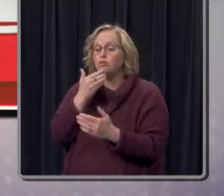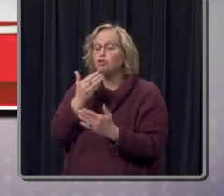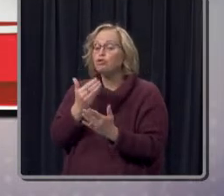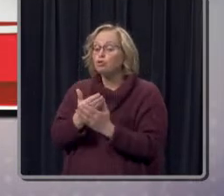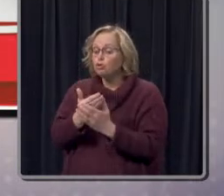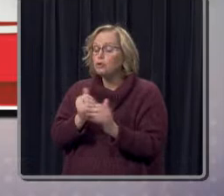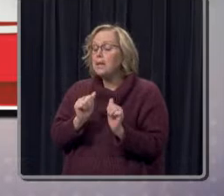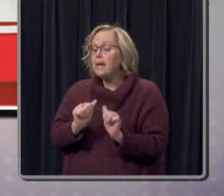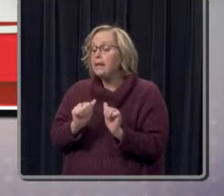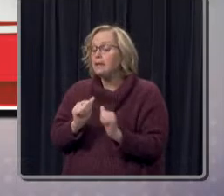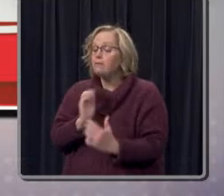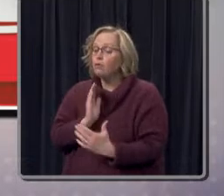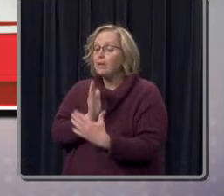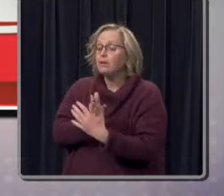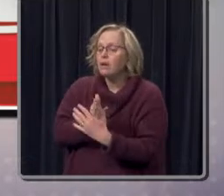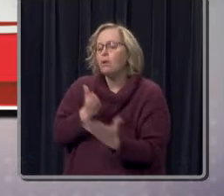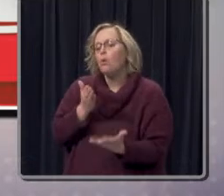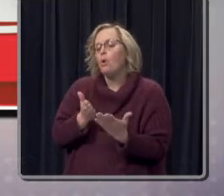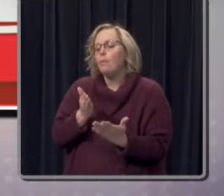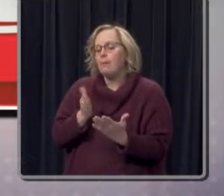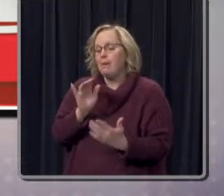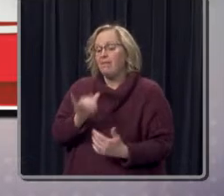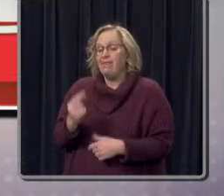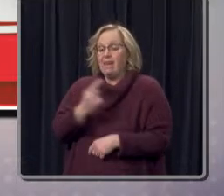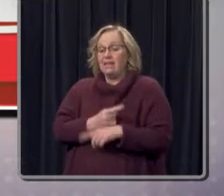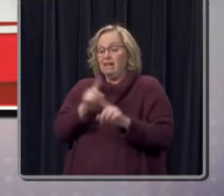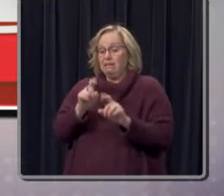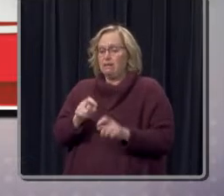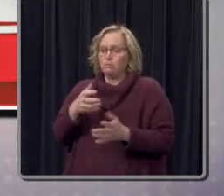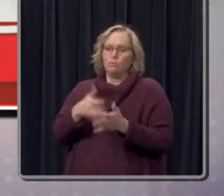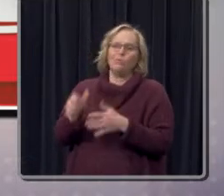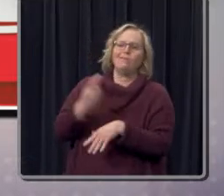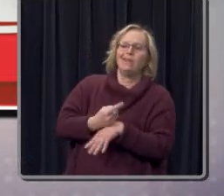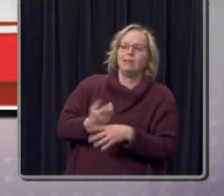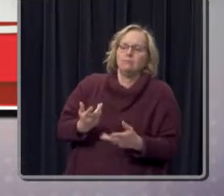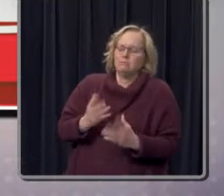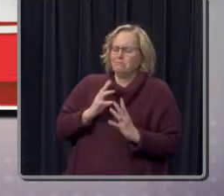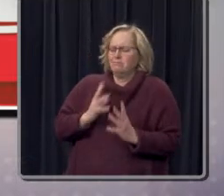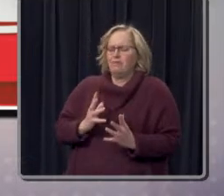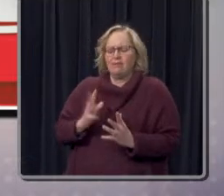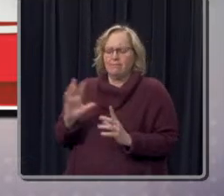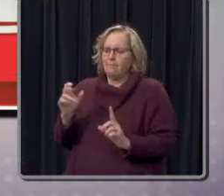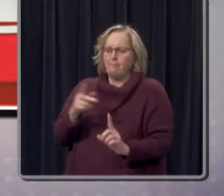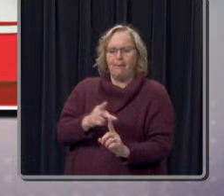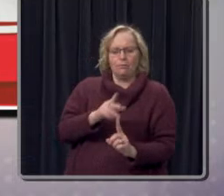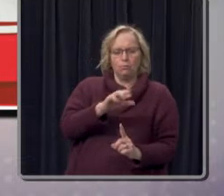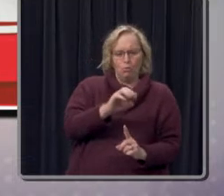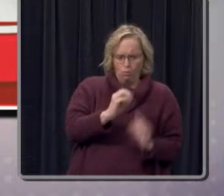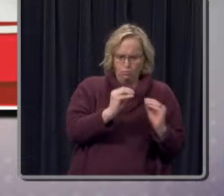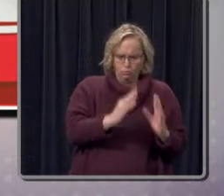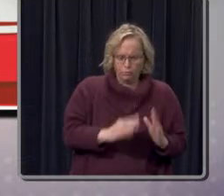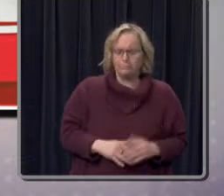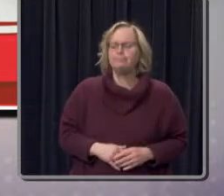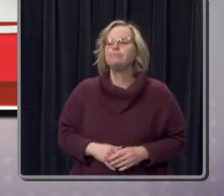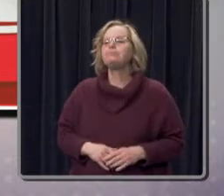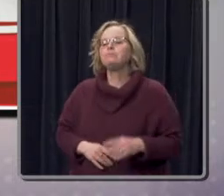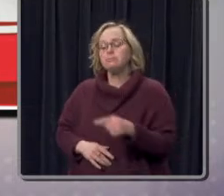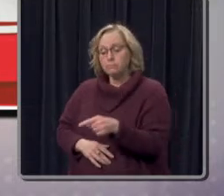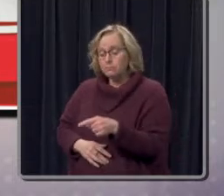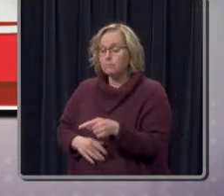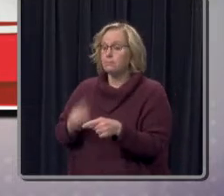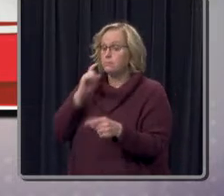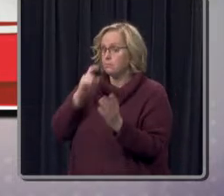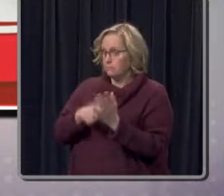intervention? Or maybe they just had a rough day the day they took that universal screening measure. No problem, right back to the core instruction. But if we find that they actually